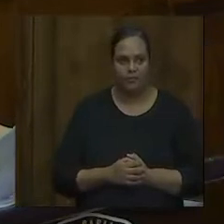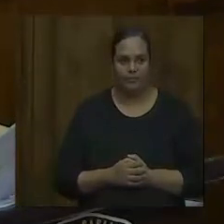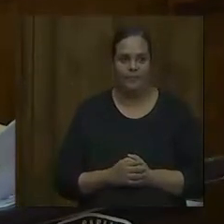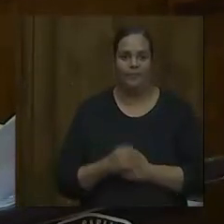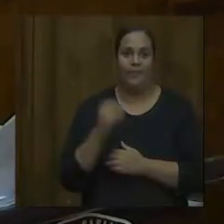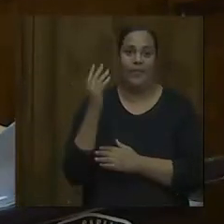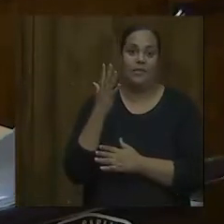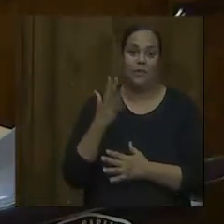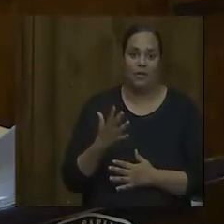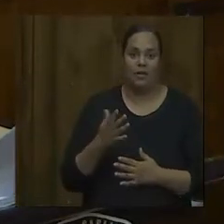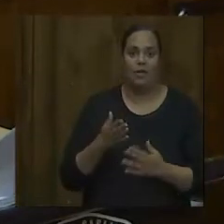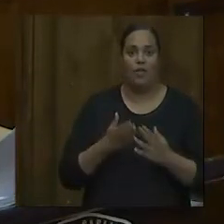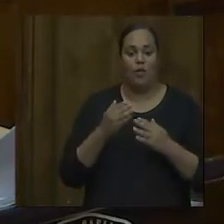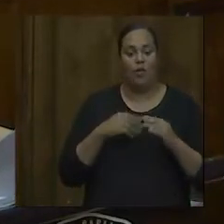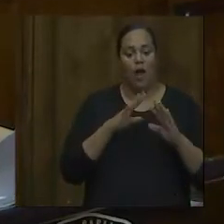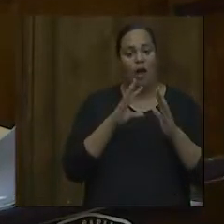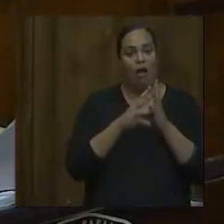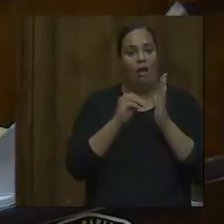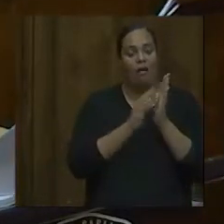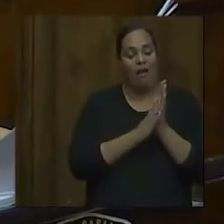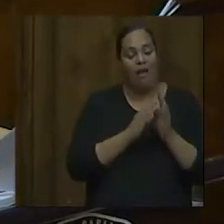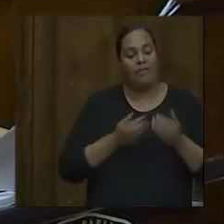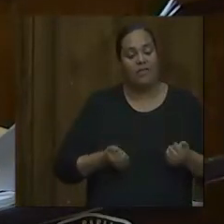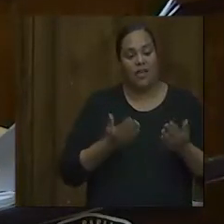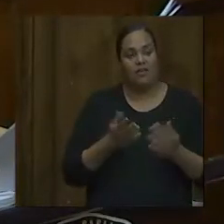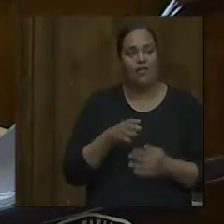Speaker, Library and Archive Services are allocated